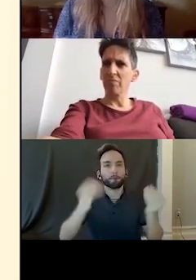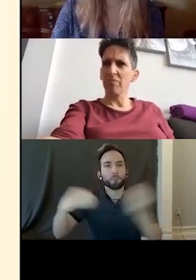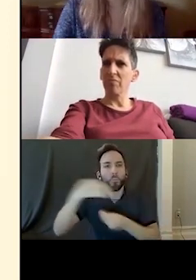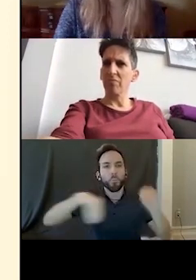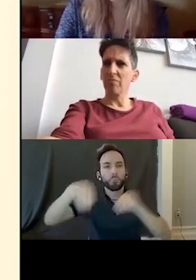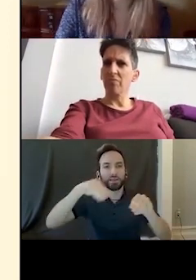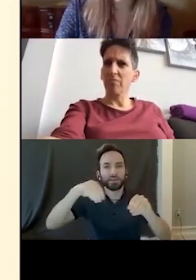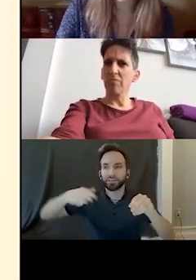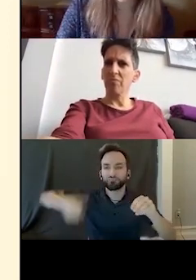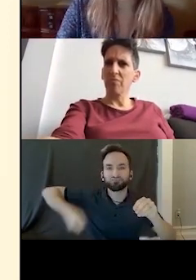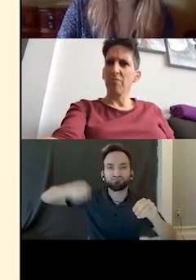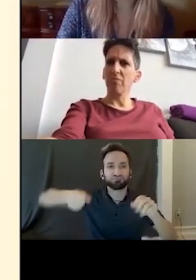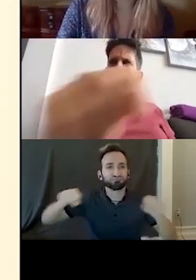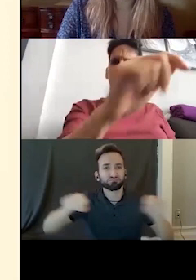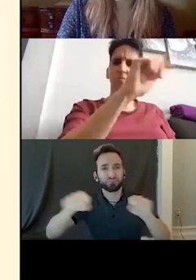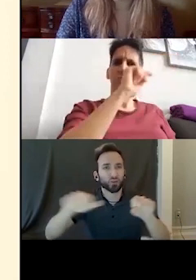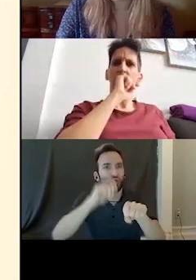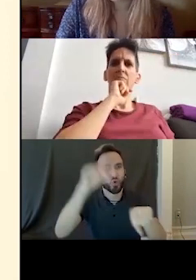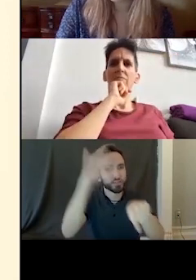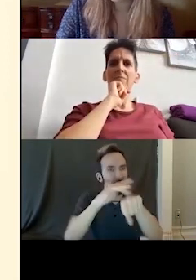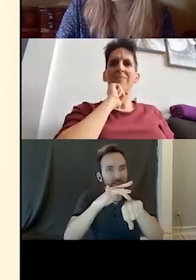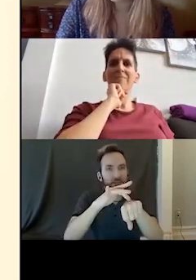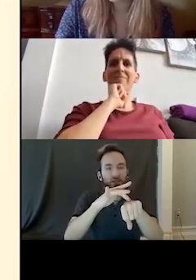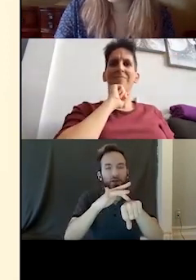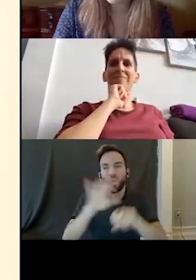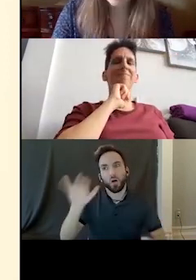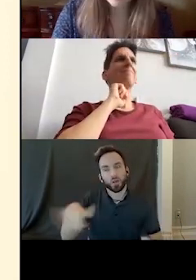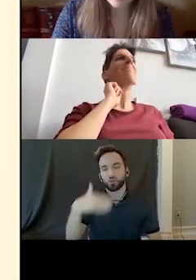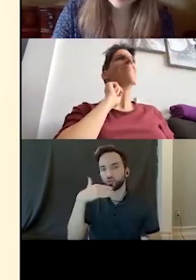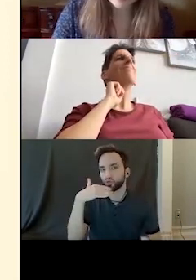everything, but don't touch your mobility aid. That's a good example.